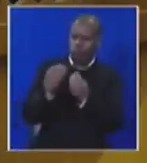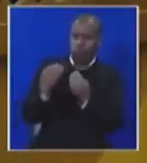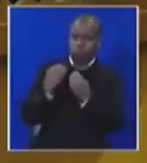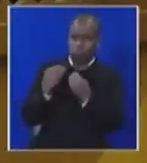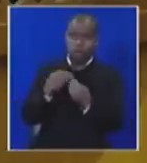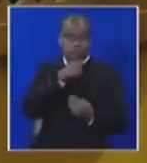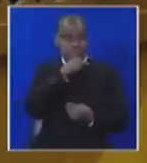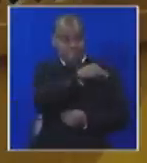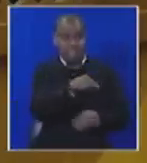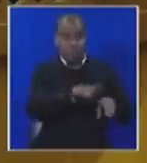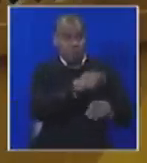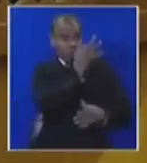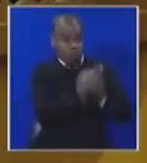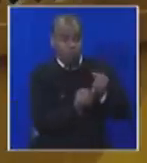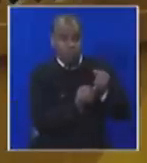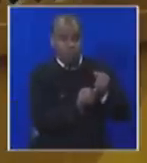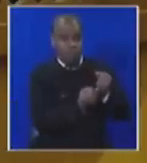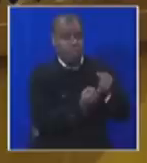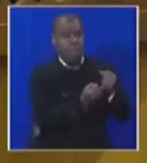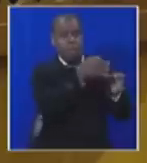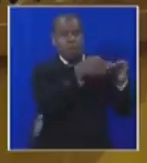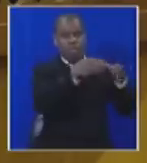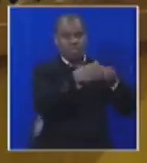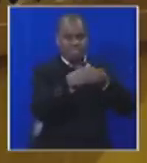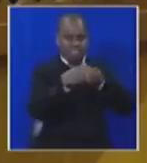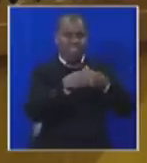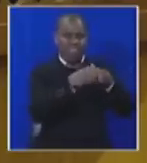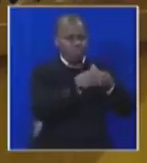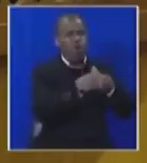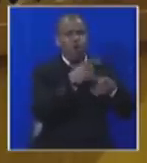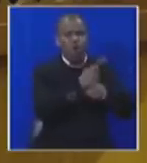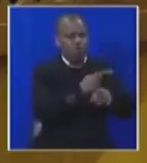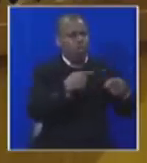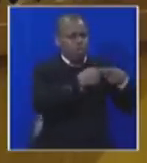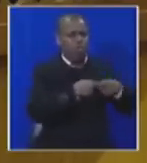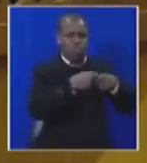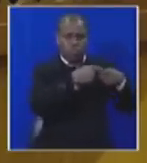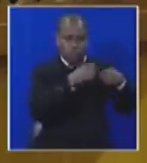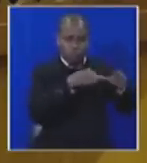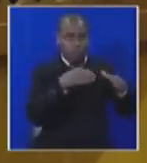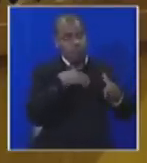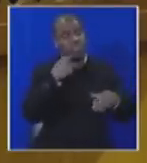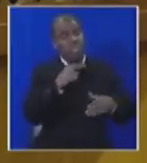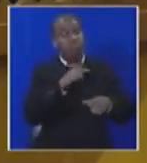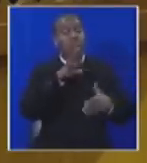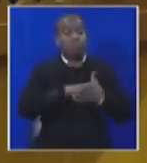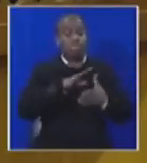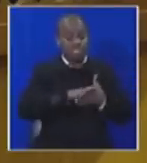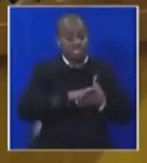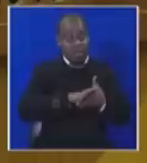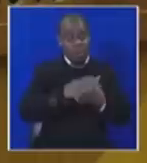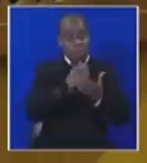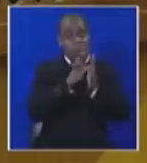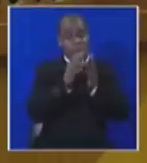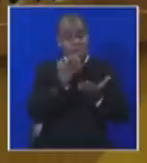his tripartite partners malign business so easily at their meetings and rallies, that the reason for the parlous state of our economy